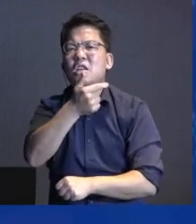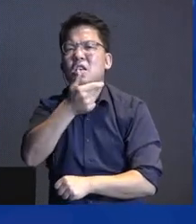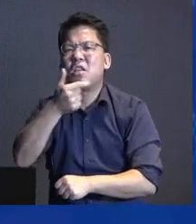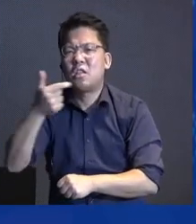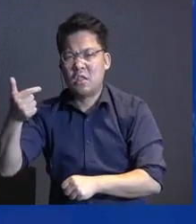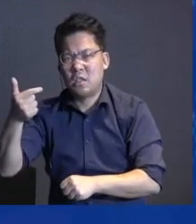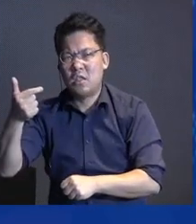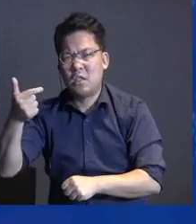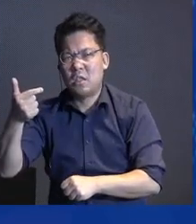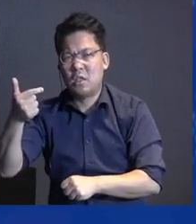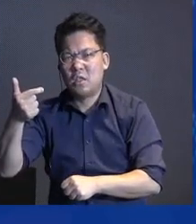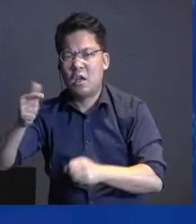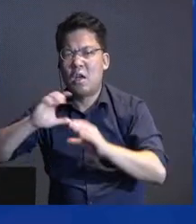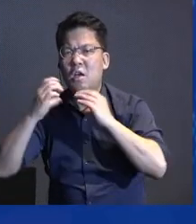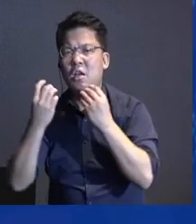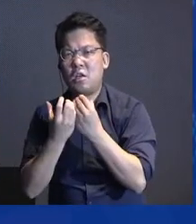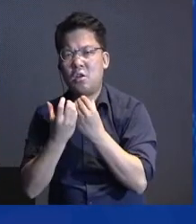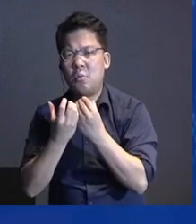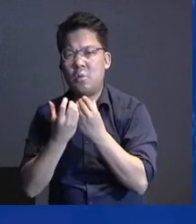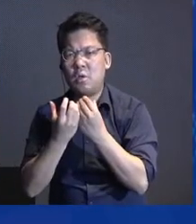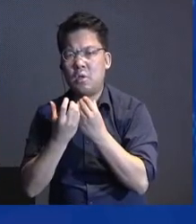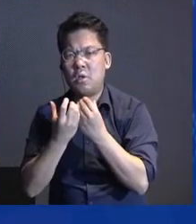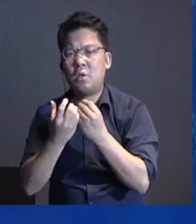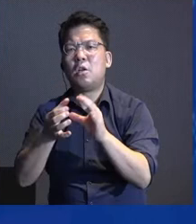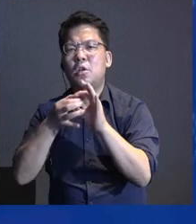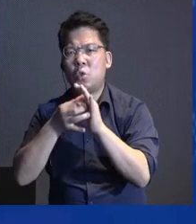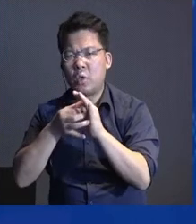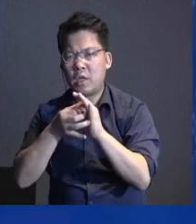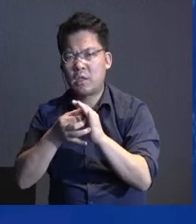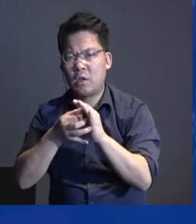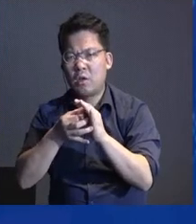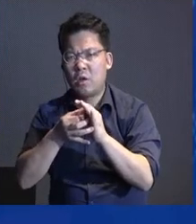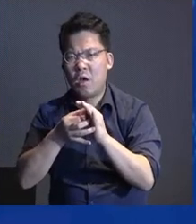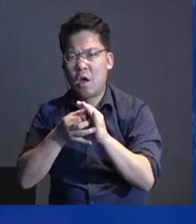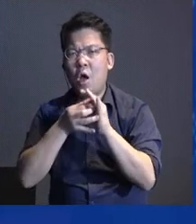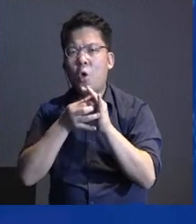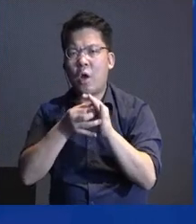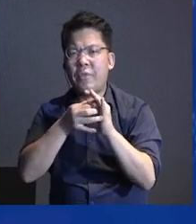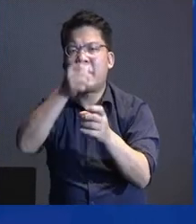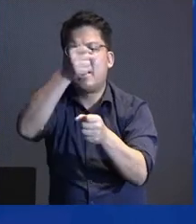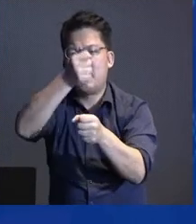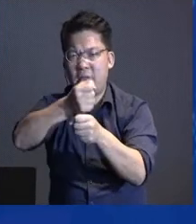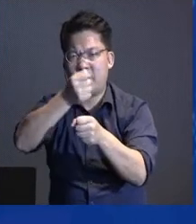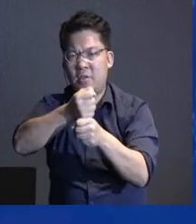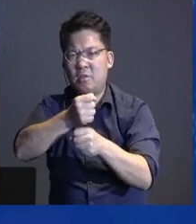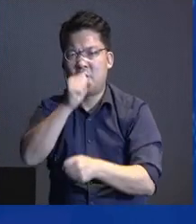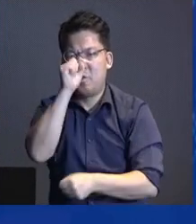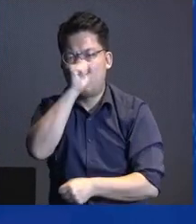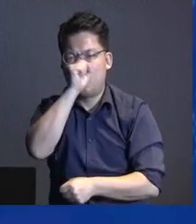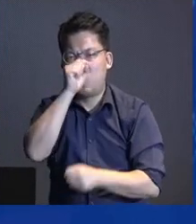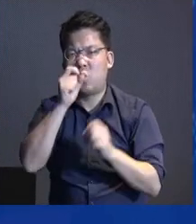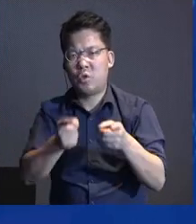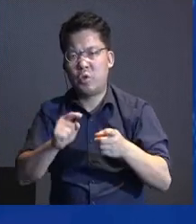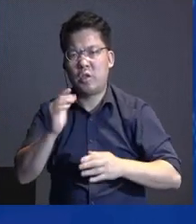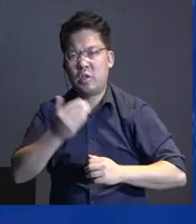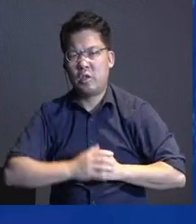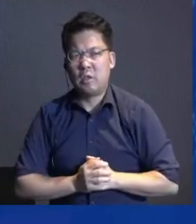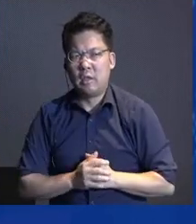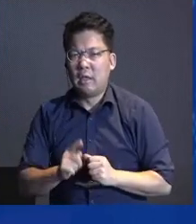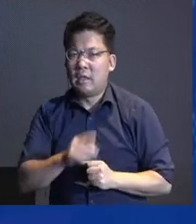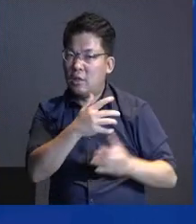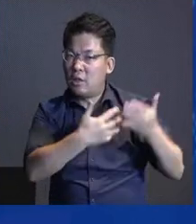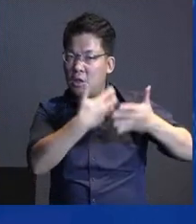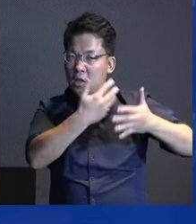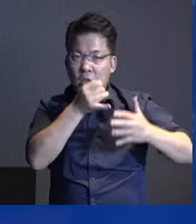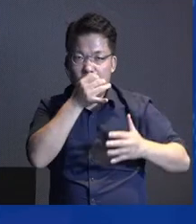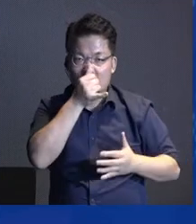There is also a short video clip that we did that I don't think we have enough time now, but